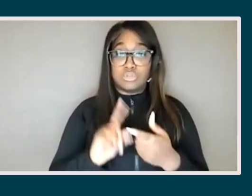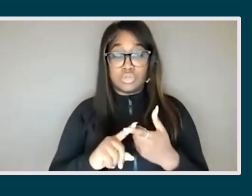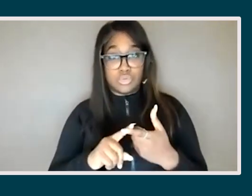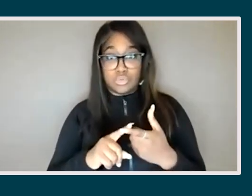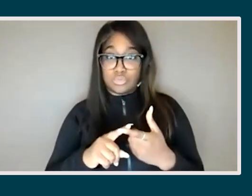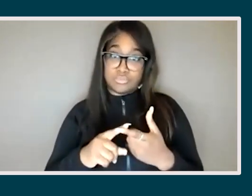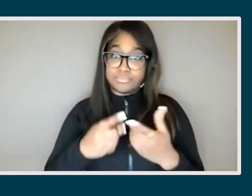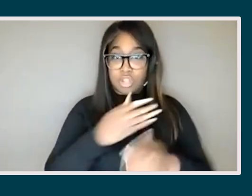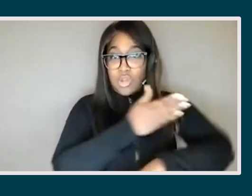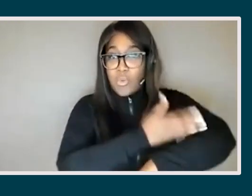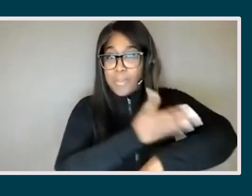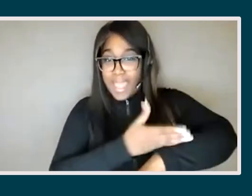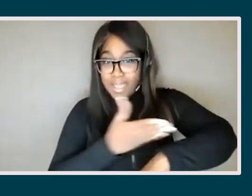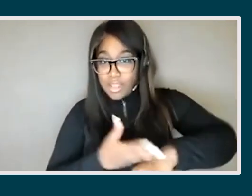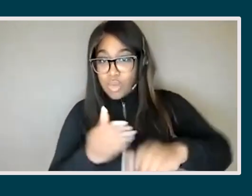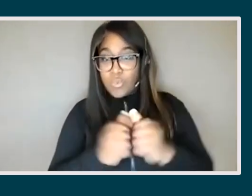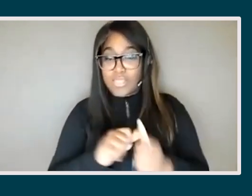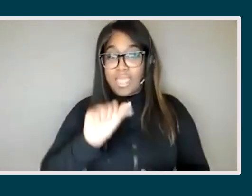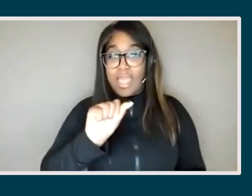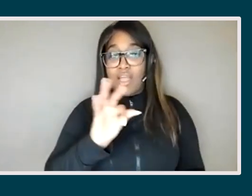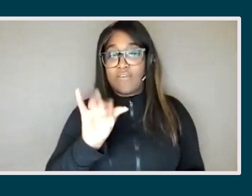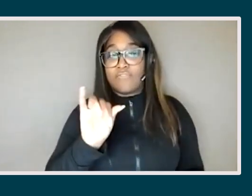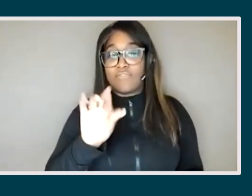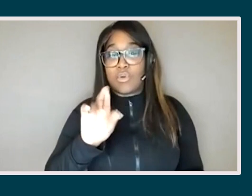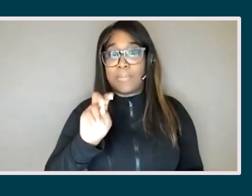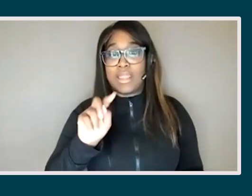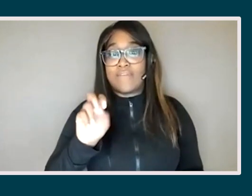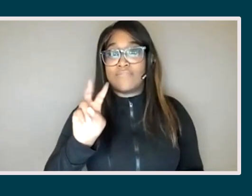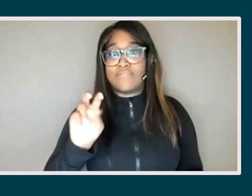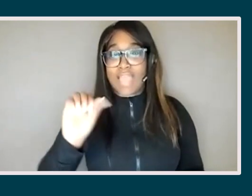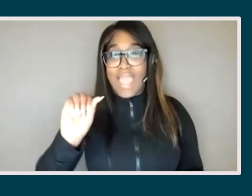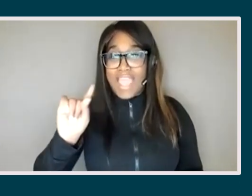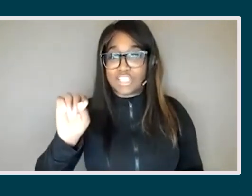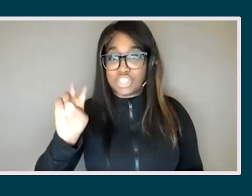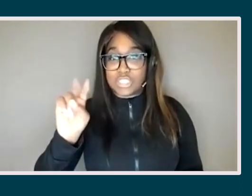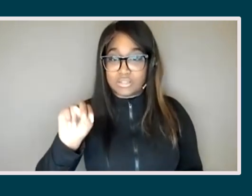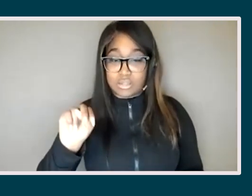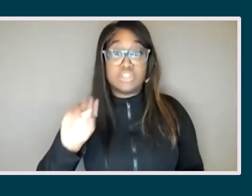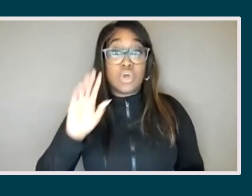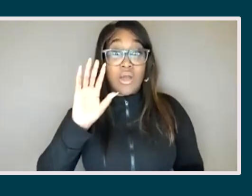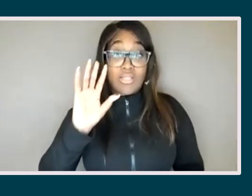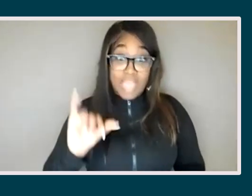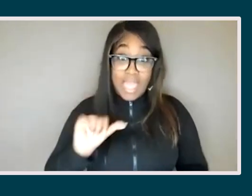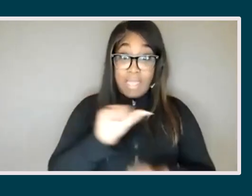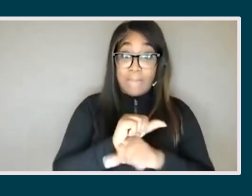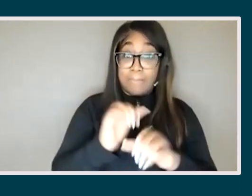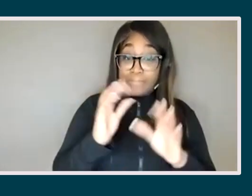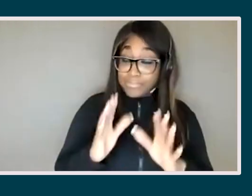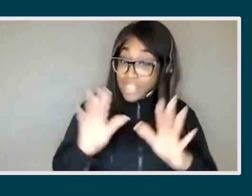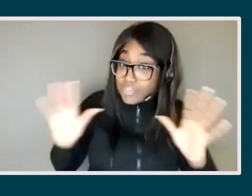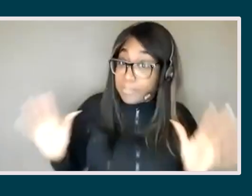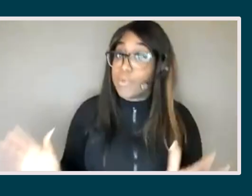action, right? It is there has been a ploy used to motivate the Asian community around this,